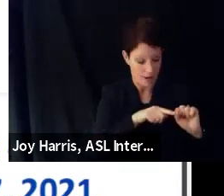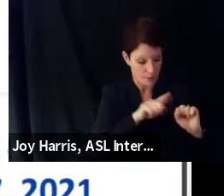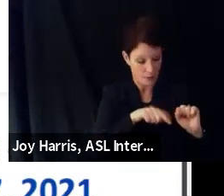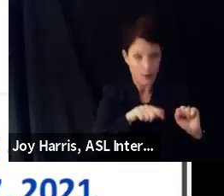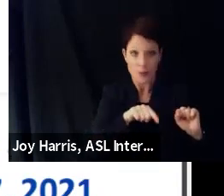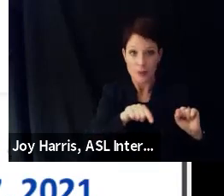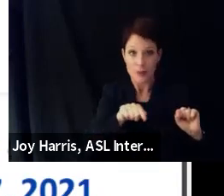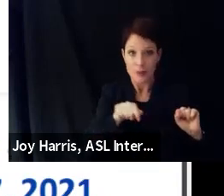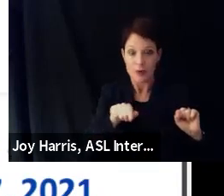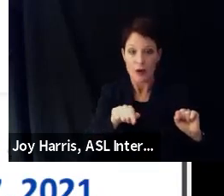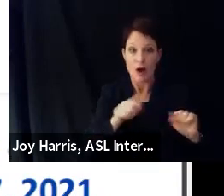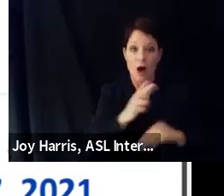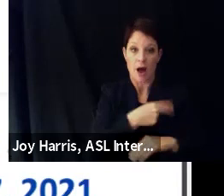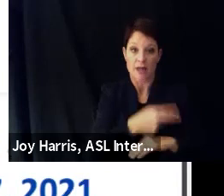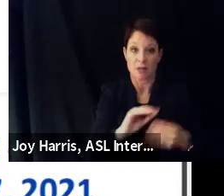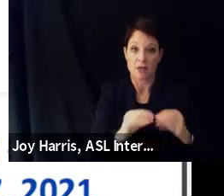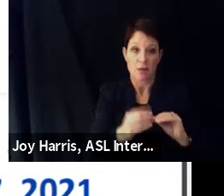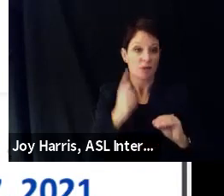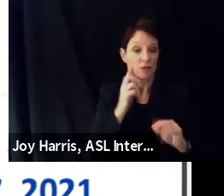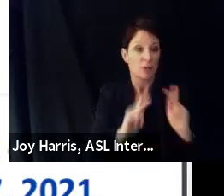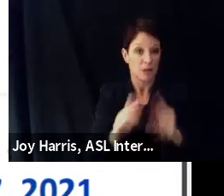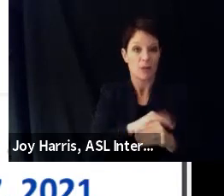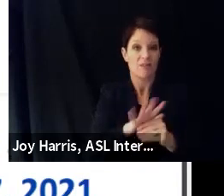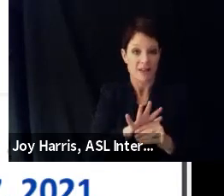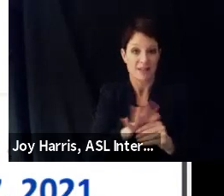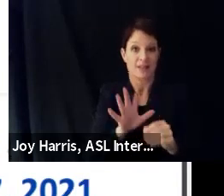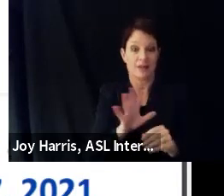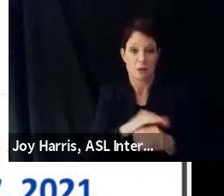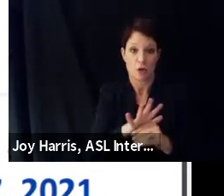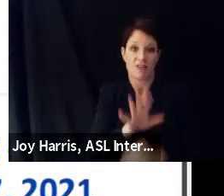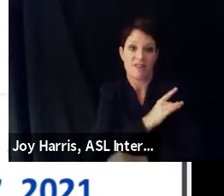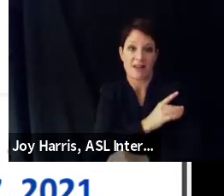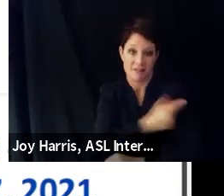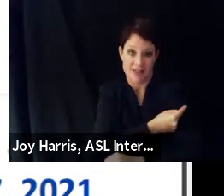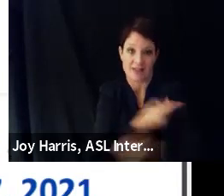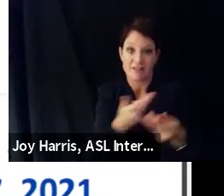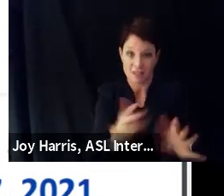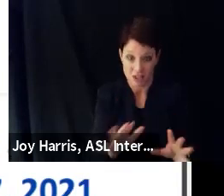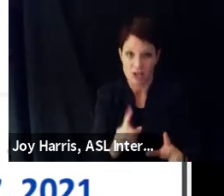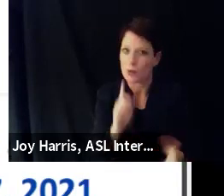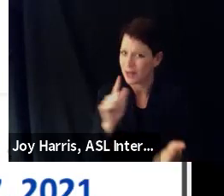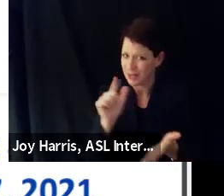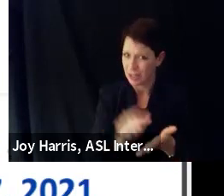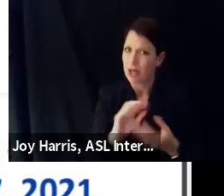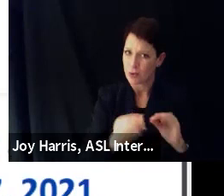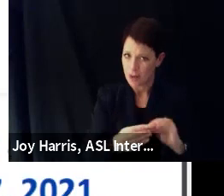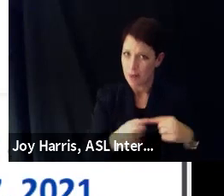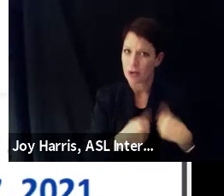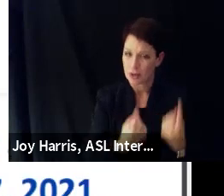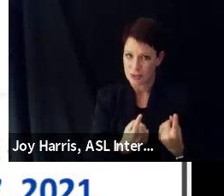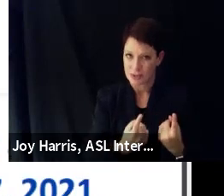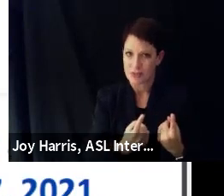the hospitalization rates for people who have been vaccinated. They are really low, even